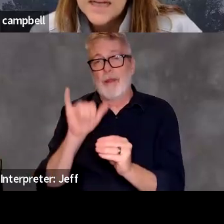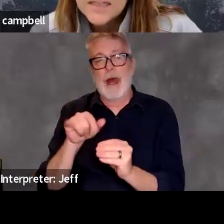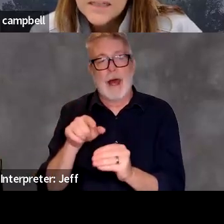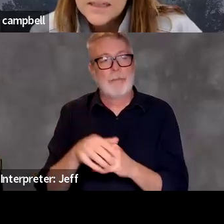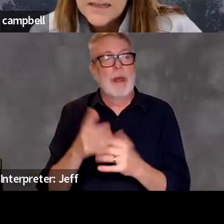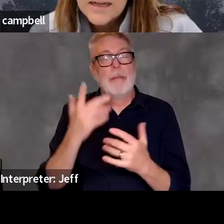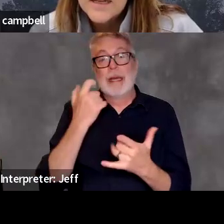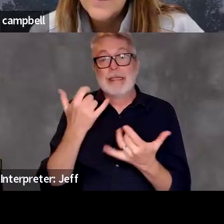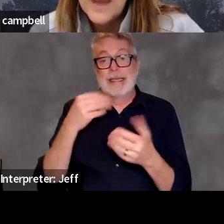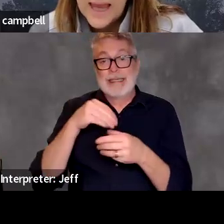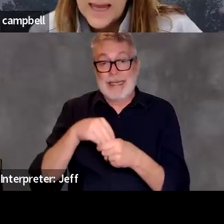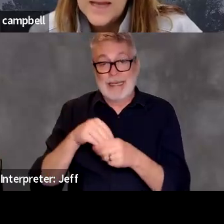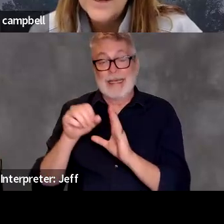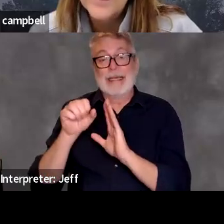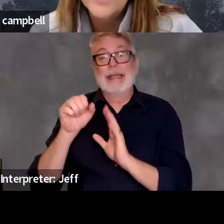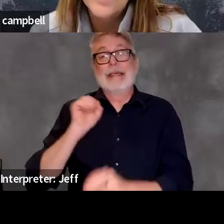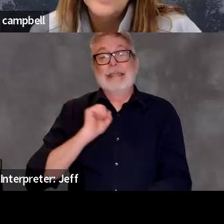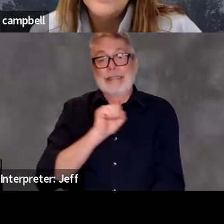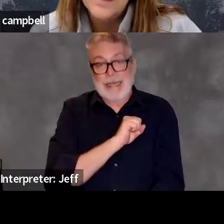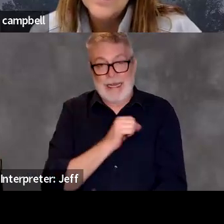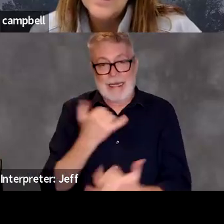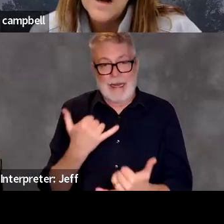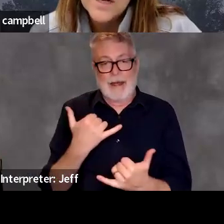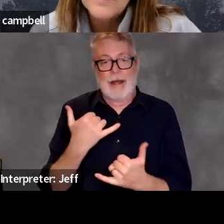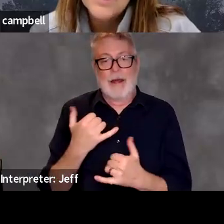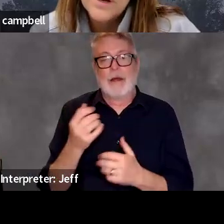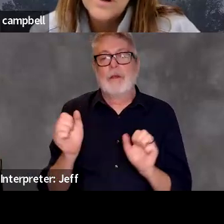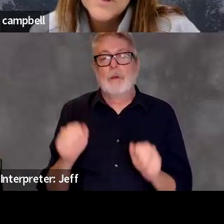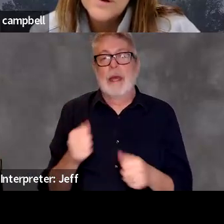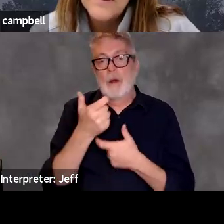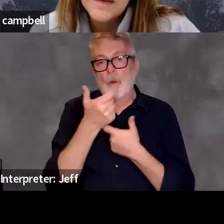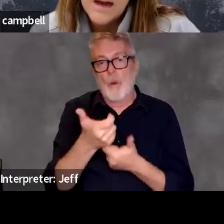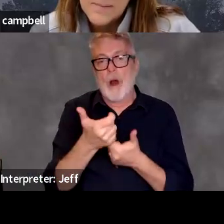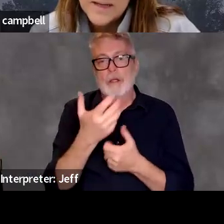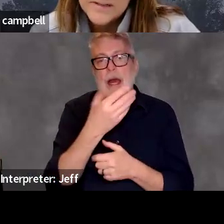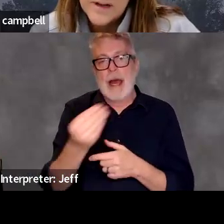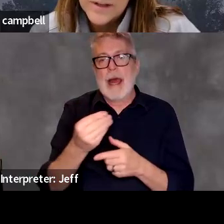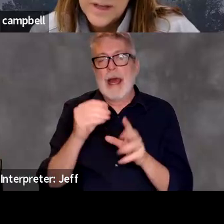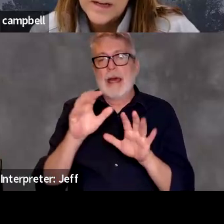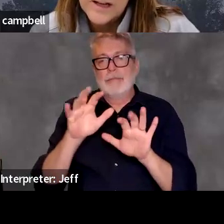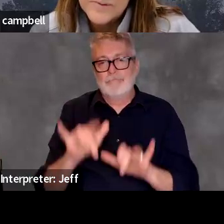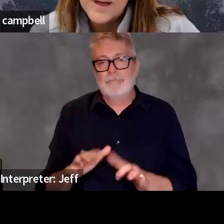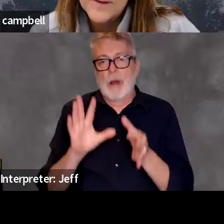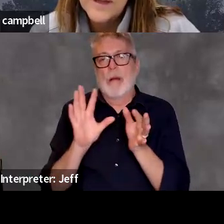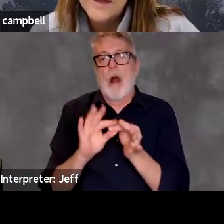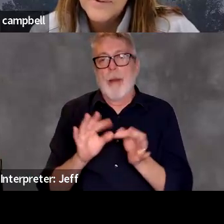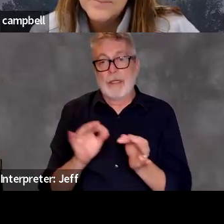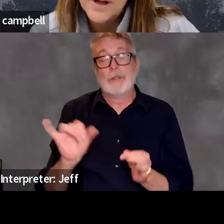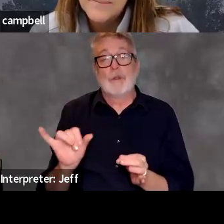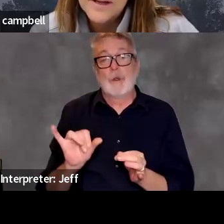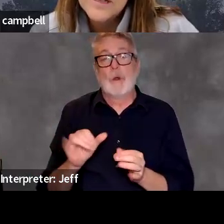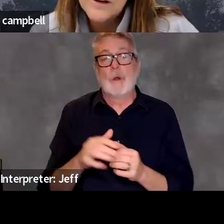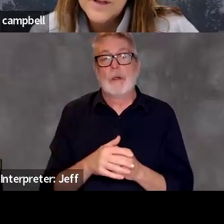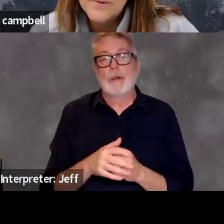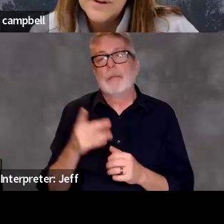the Senate, you can not only watch, but you can also make a comment online as well,